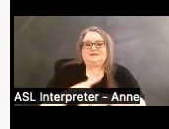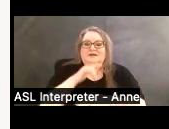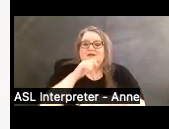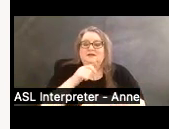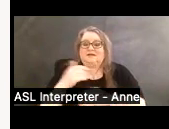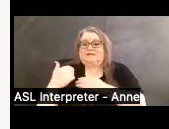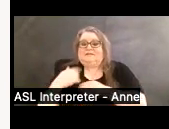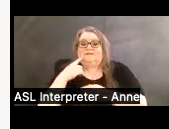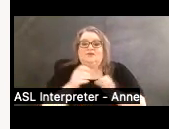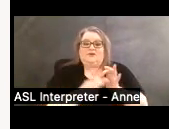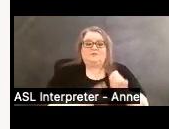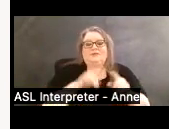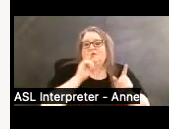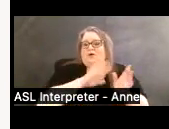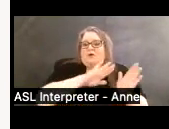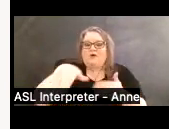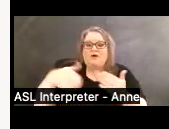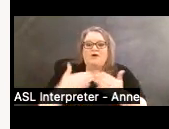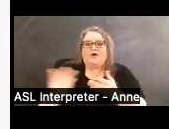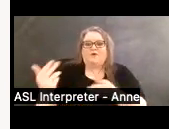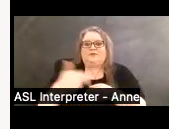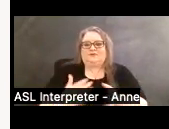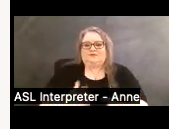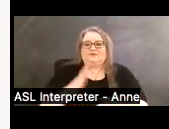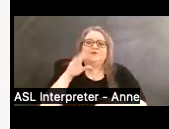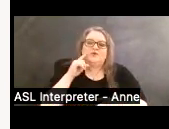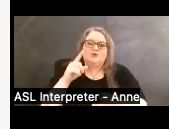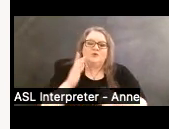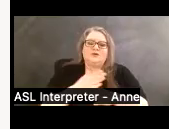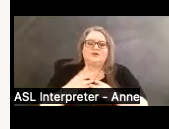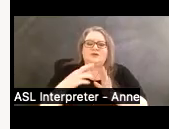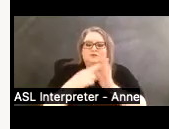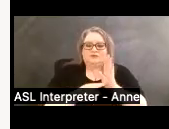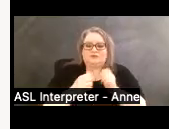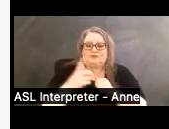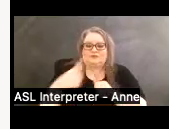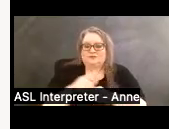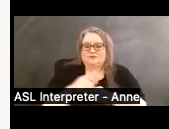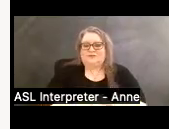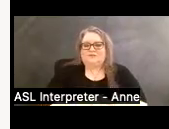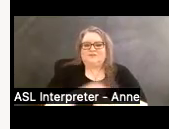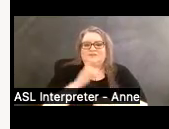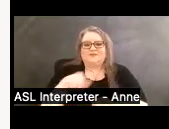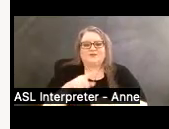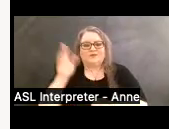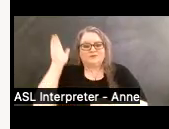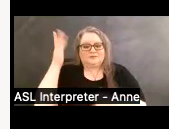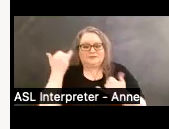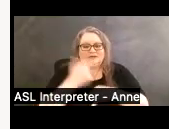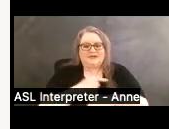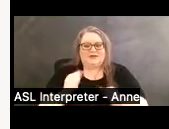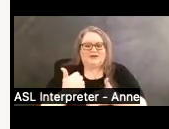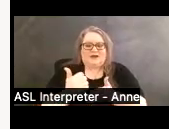only, but of everyone here. So we'll be sharing some guidelines with you. For those presenting today, you can help